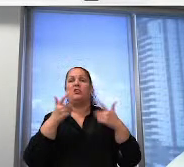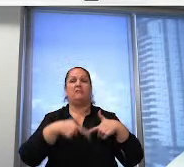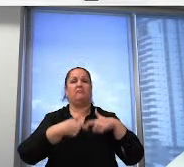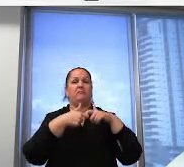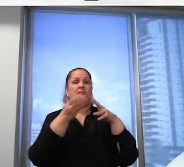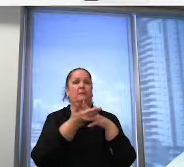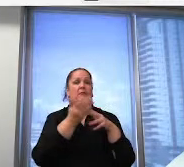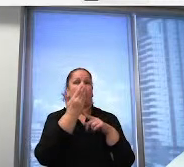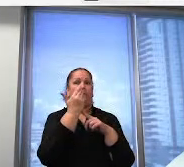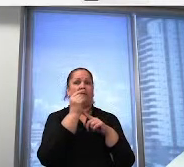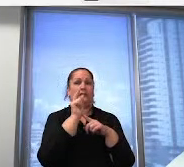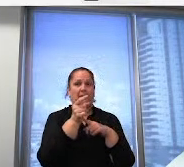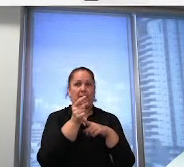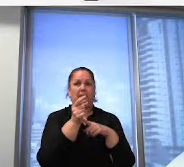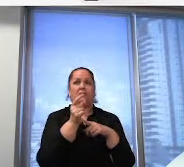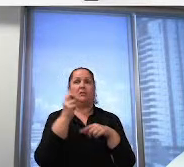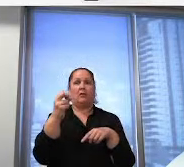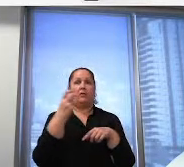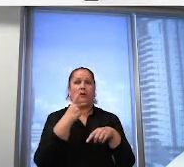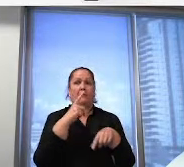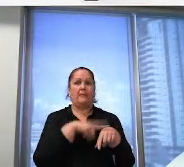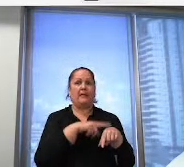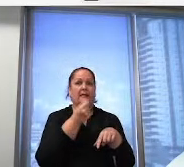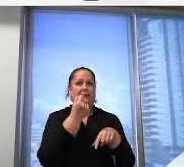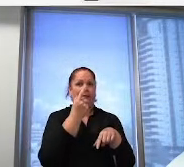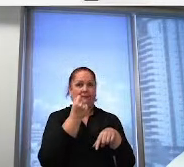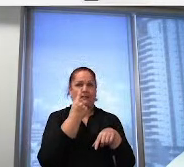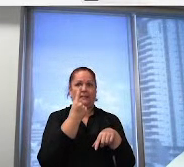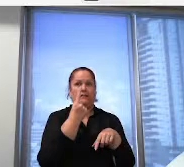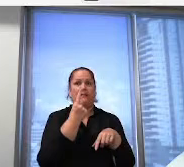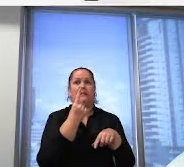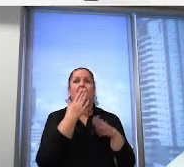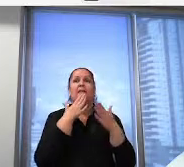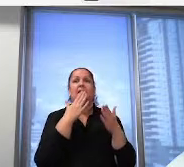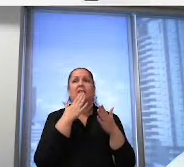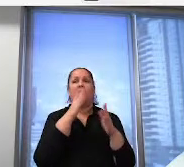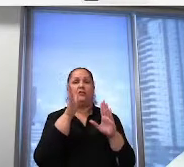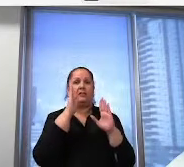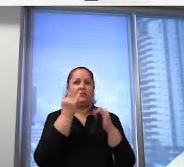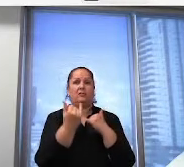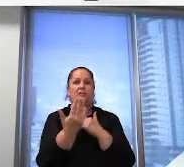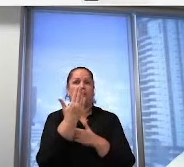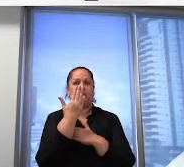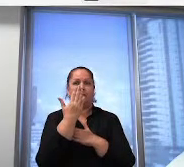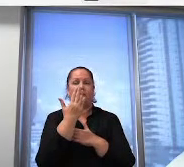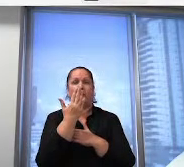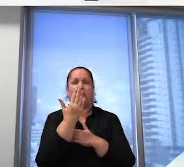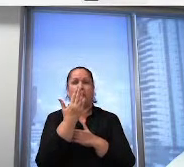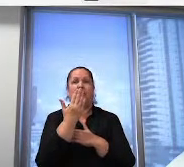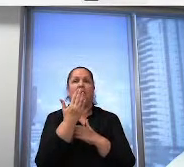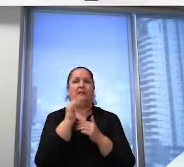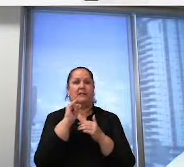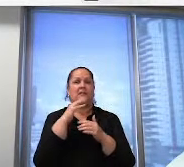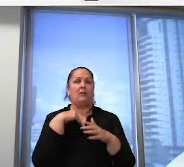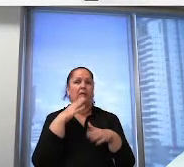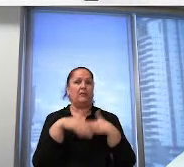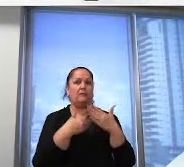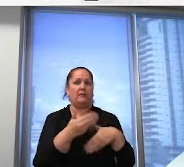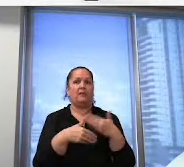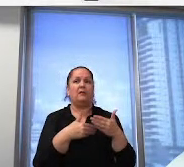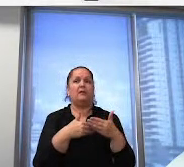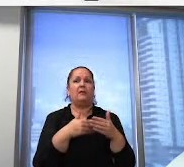gentlemen. We're going to take a break for 15 minutes. We're going to come back exactly at 11 o'clock. Thank you for your attention this morning. This is about how it's going to